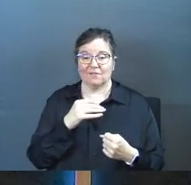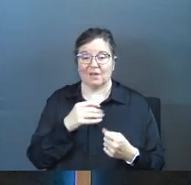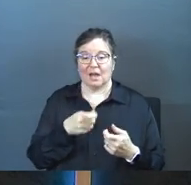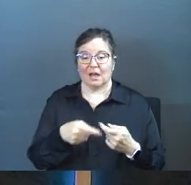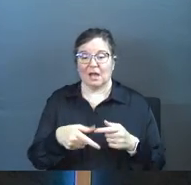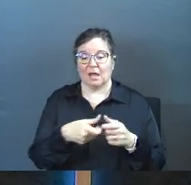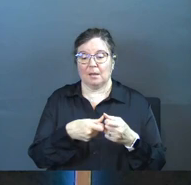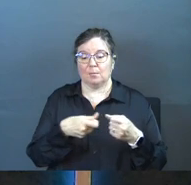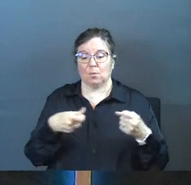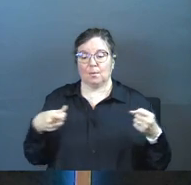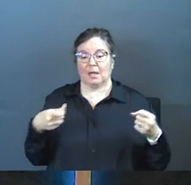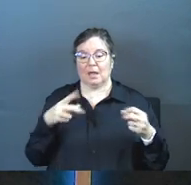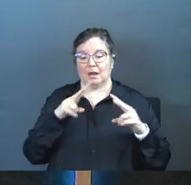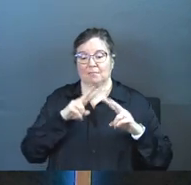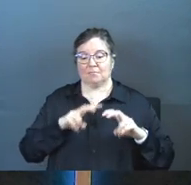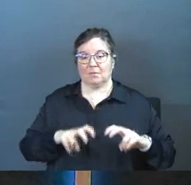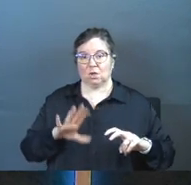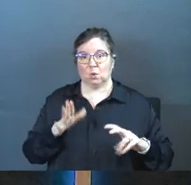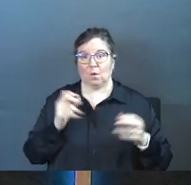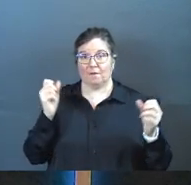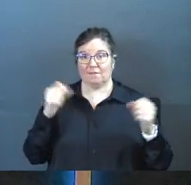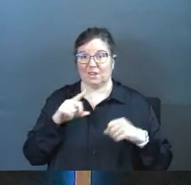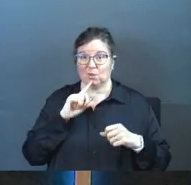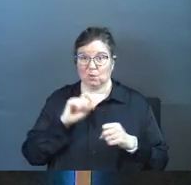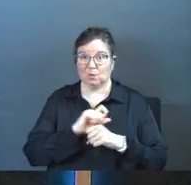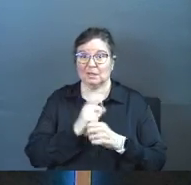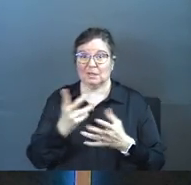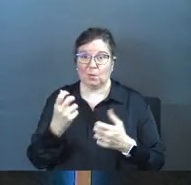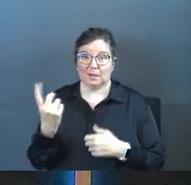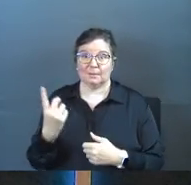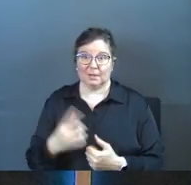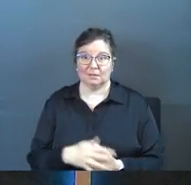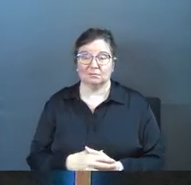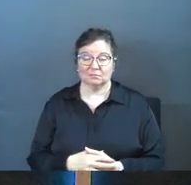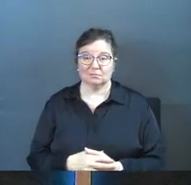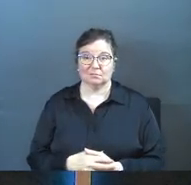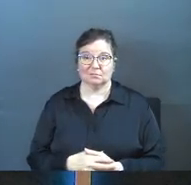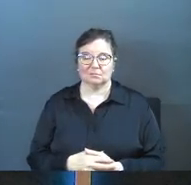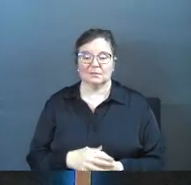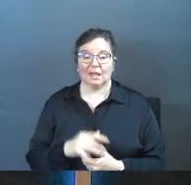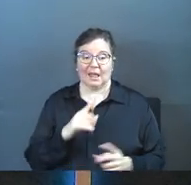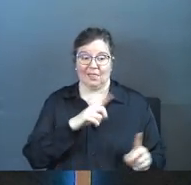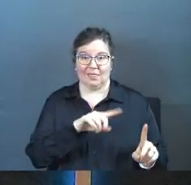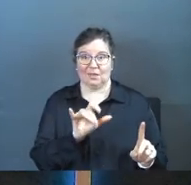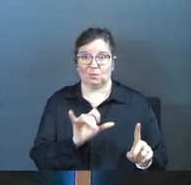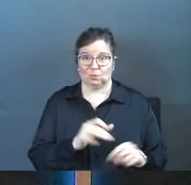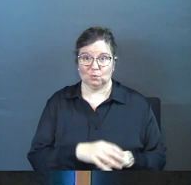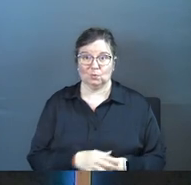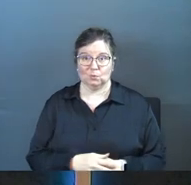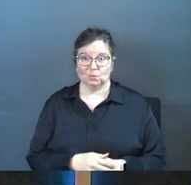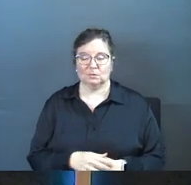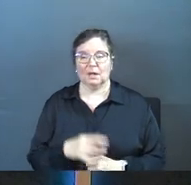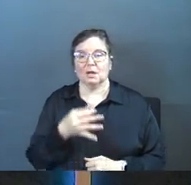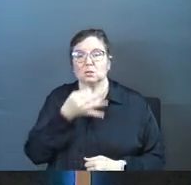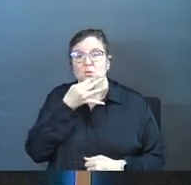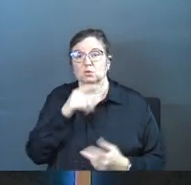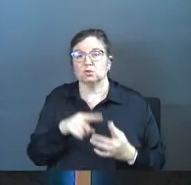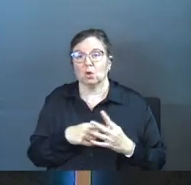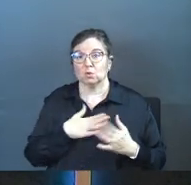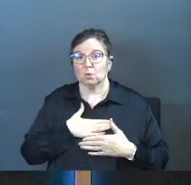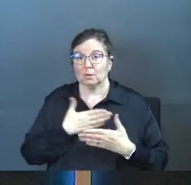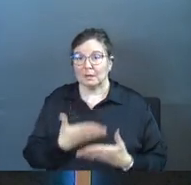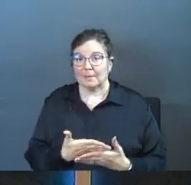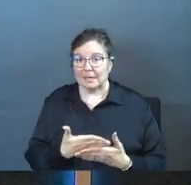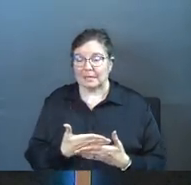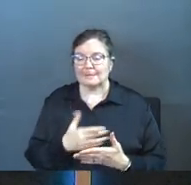pull back everything and I x-ray your fight, you actually want something. And so do they. And as soon as you start to